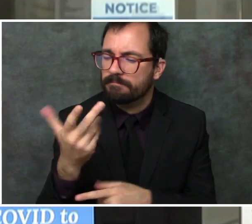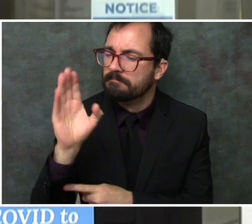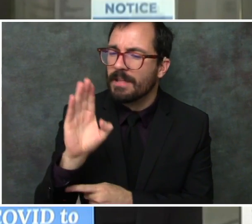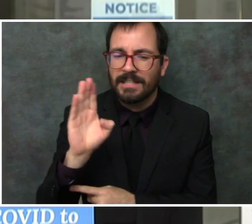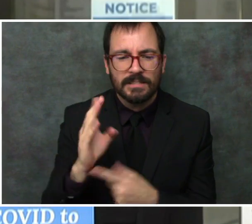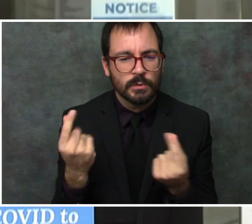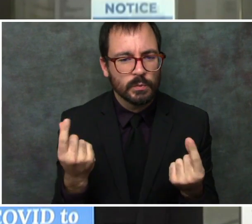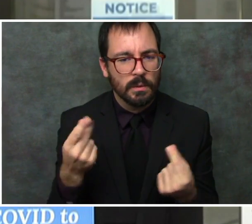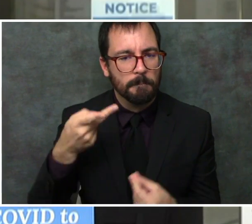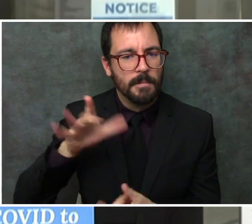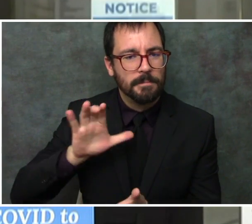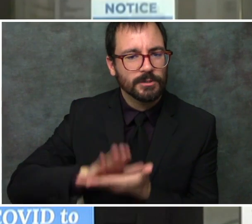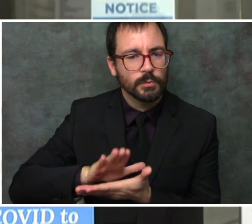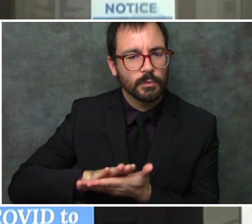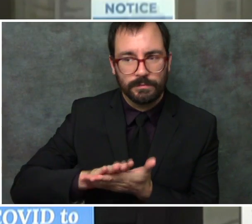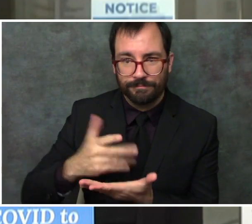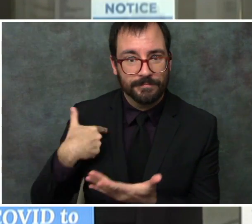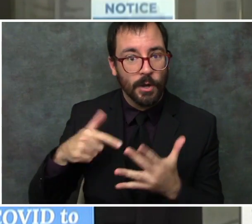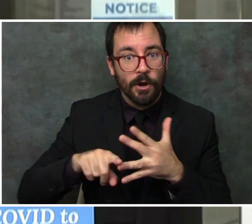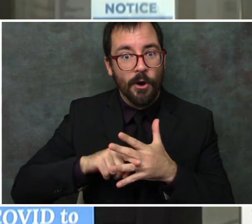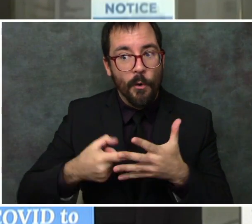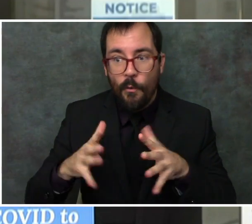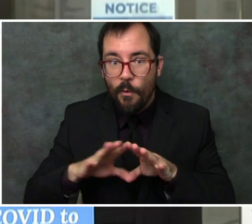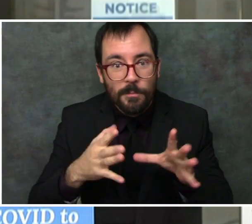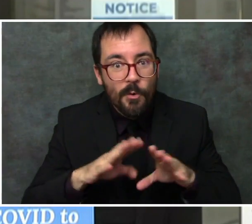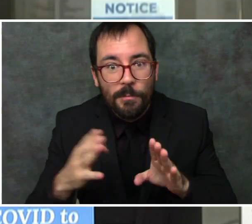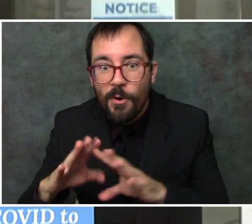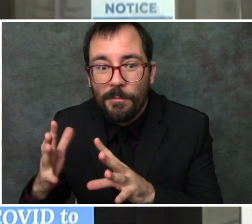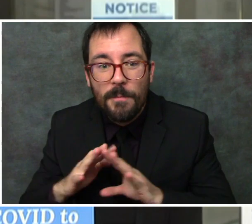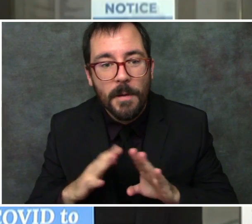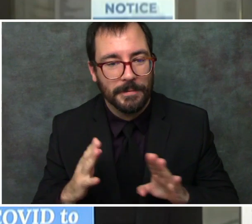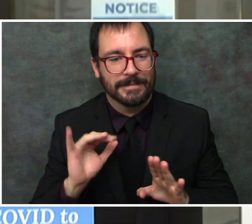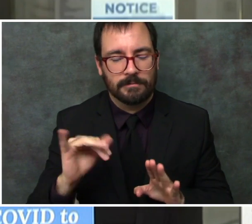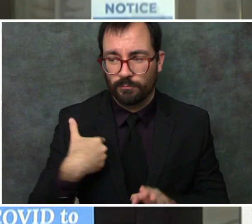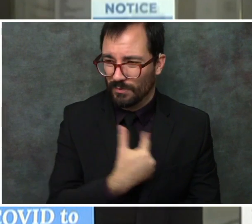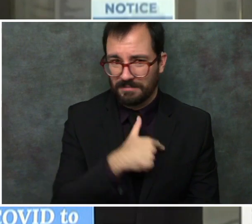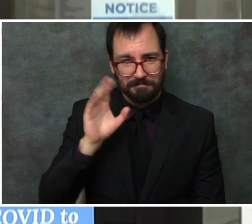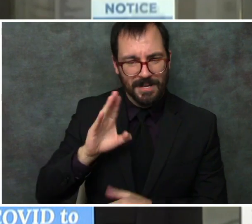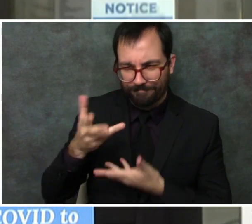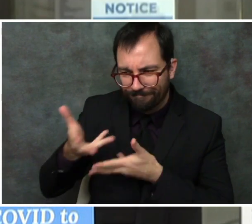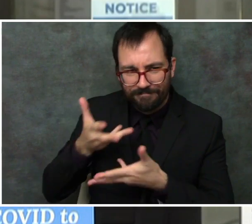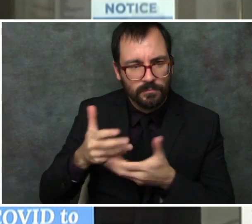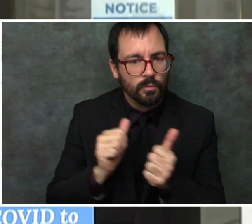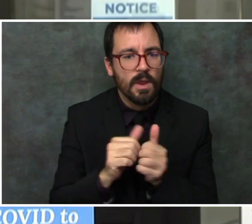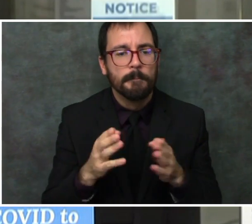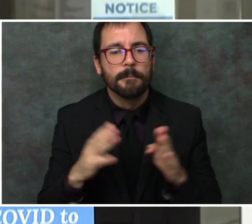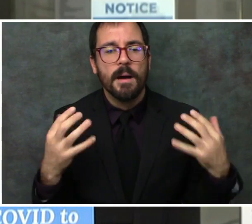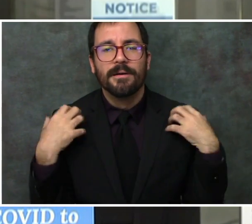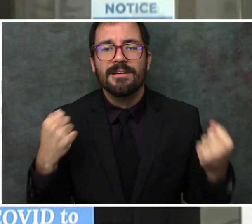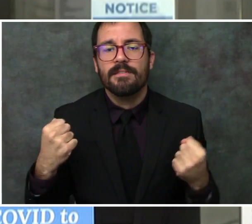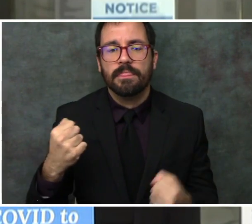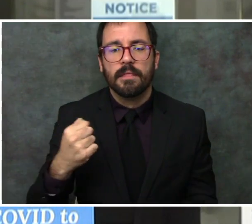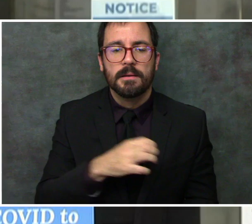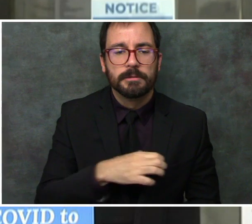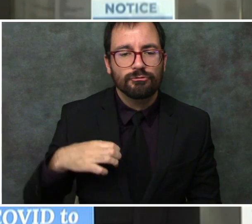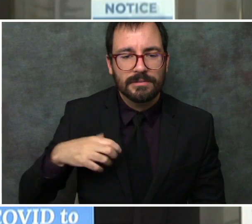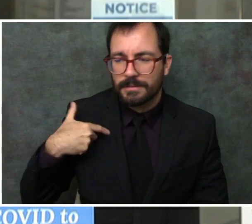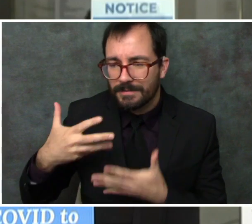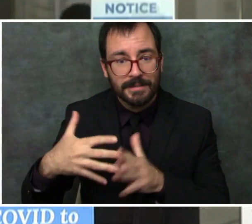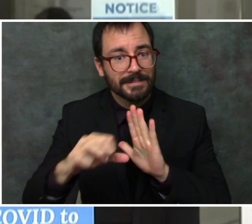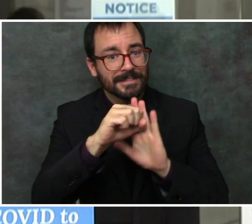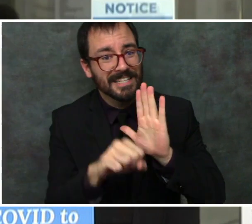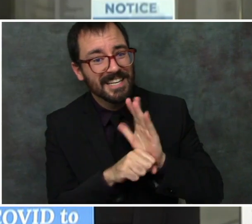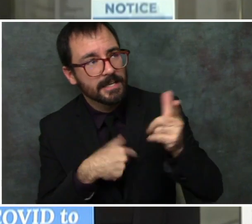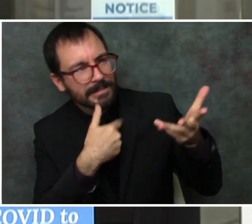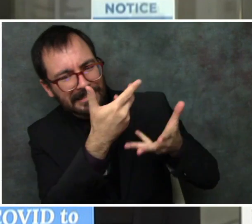has been consulting with our public health experts at the Boston Public Health Commission, as well as at the state, about what kind of guidance this data calls